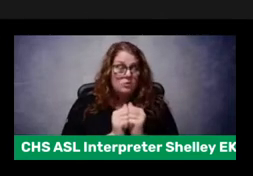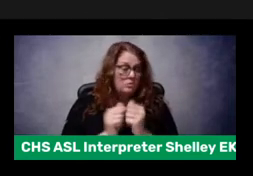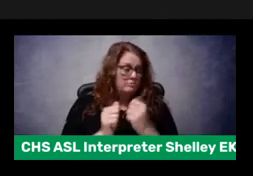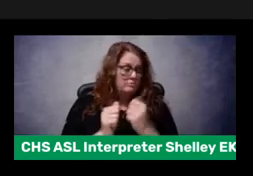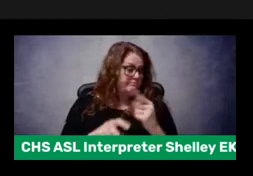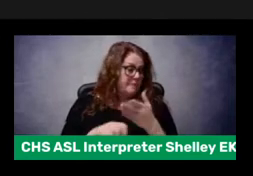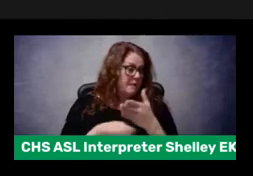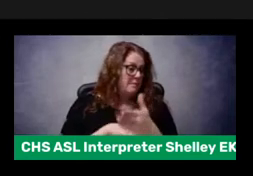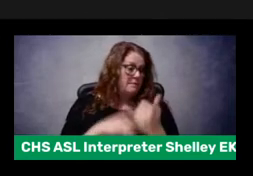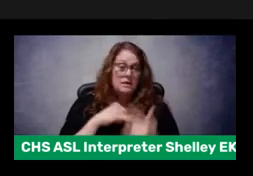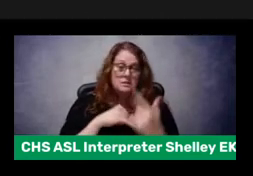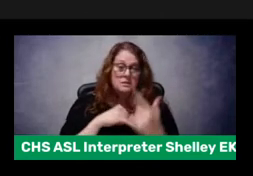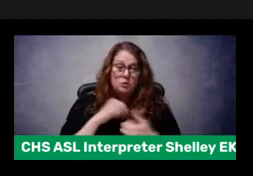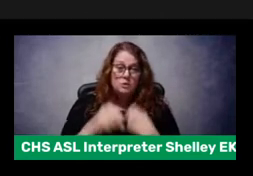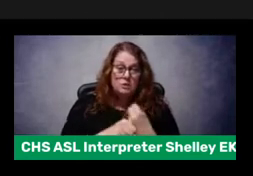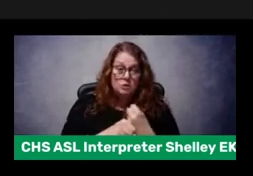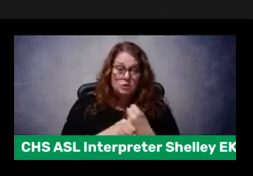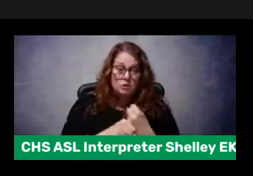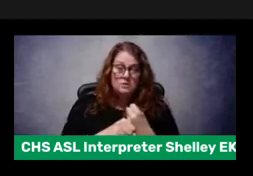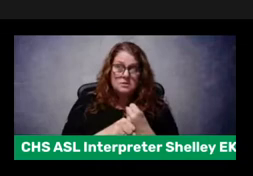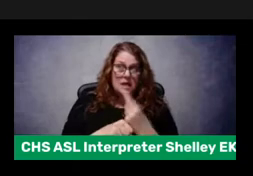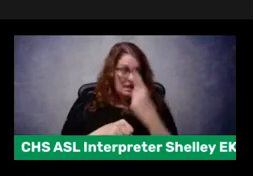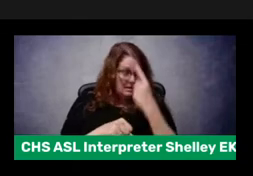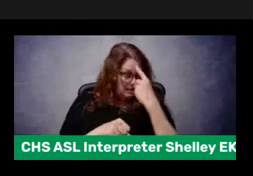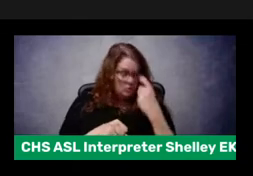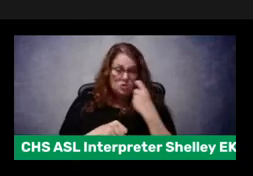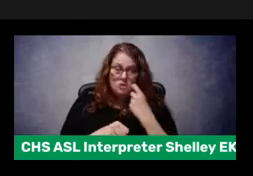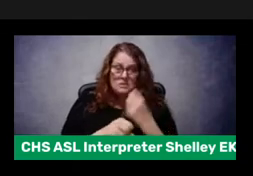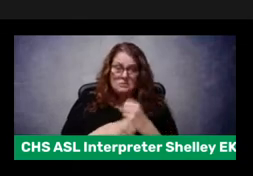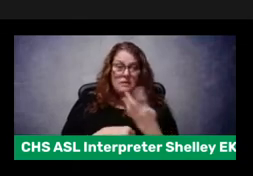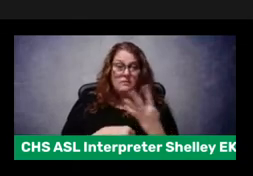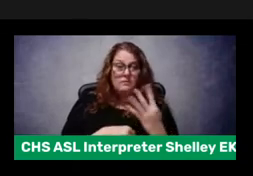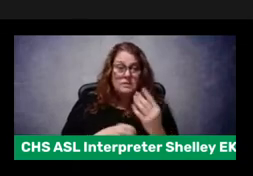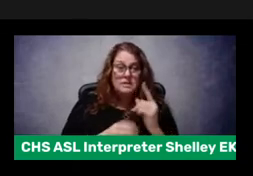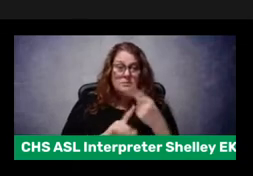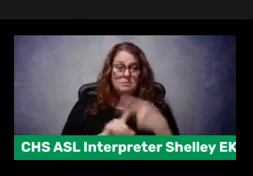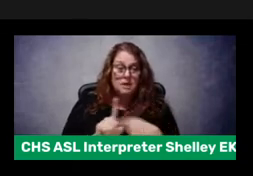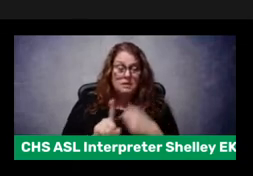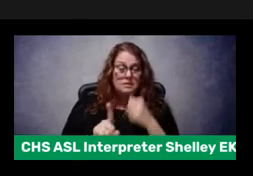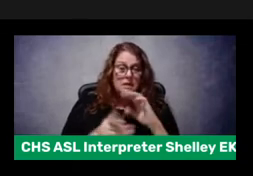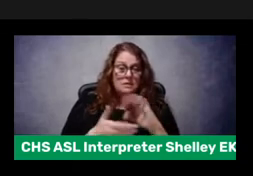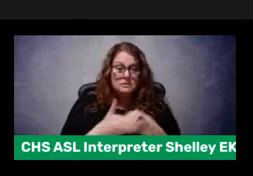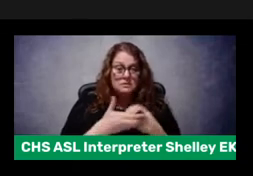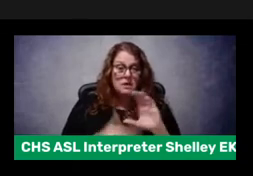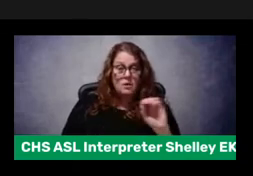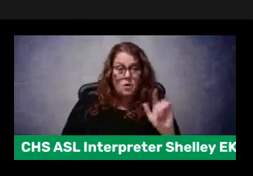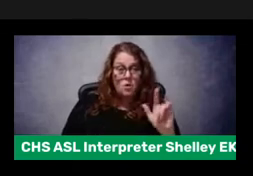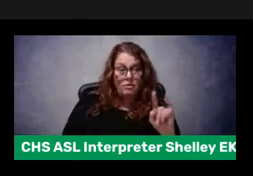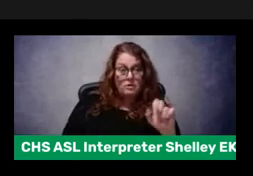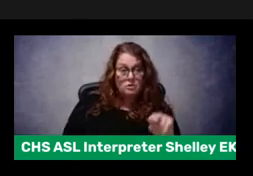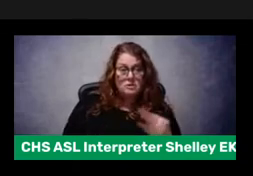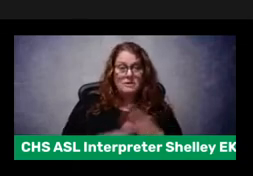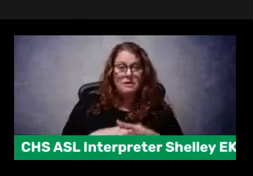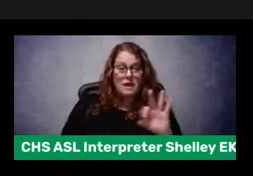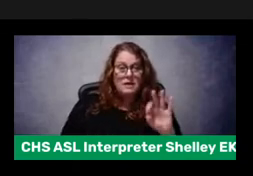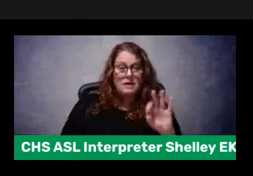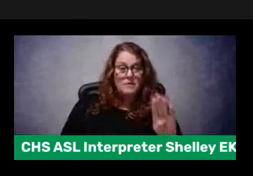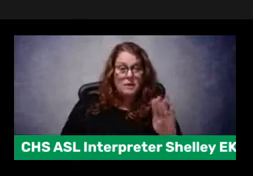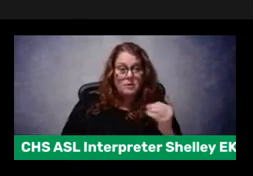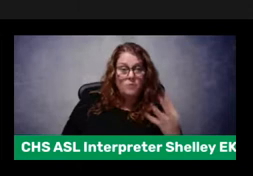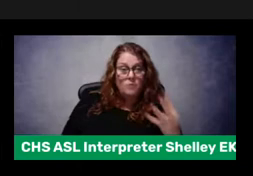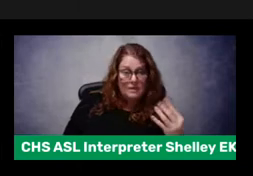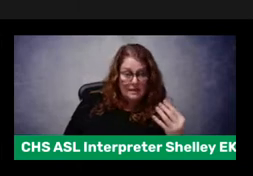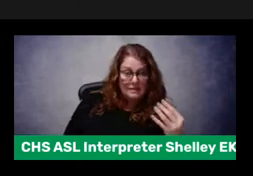couple years. I think we just made 14 months as a coalition on February 14th. We started in December of